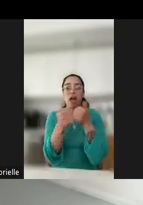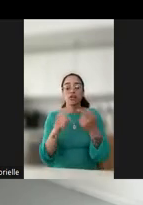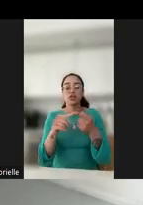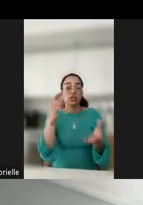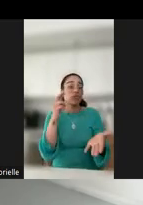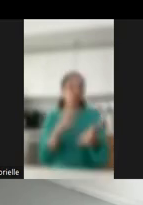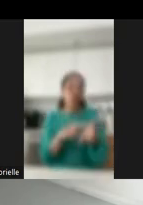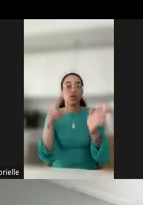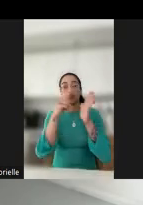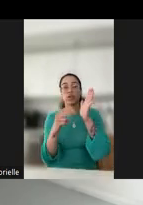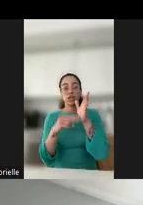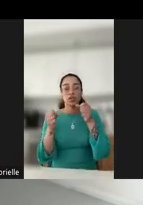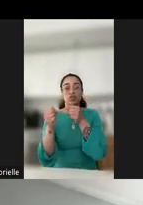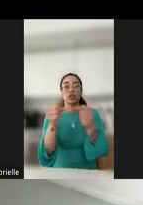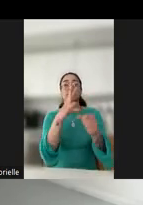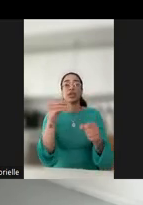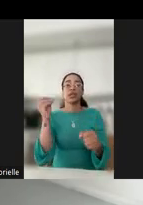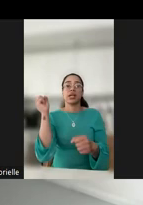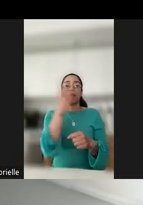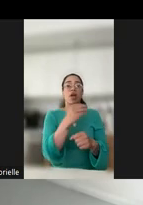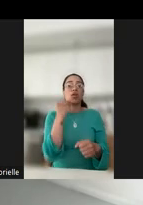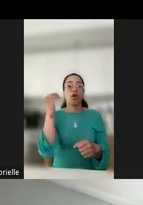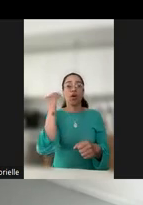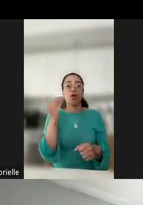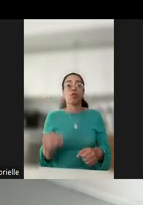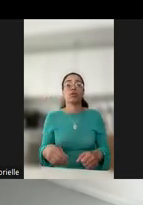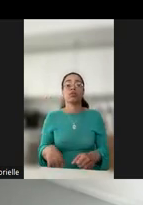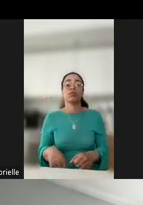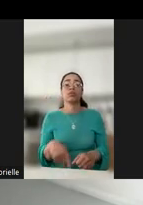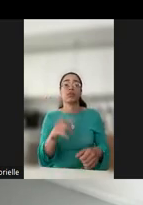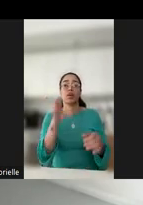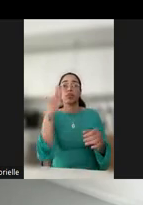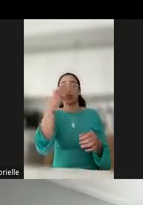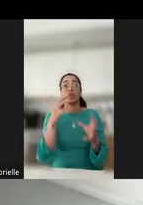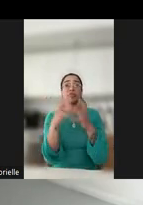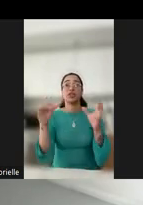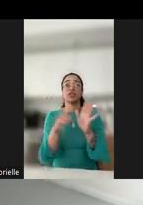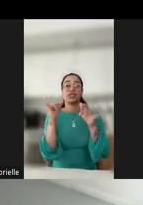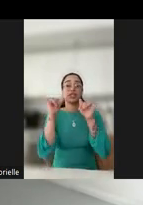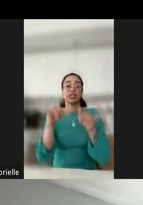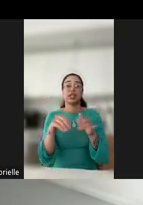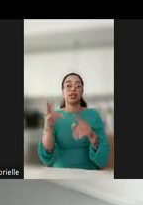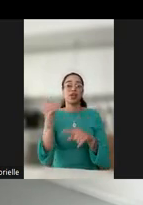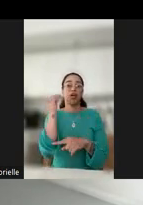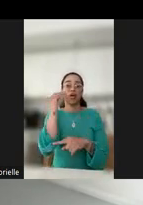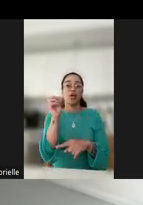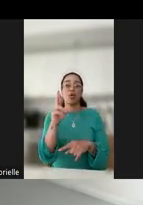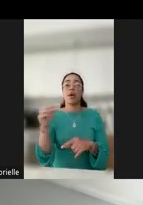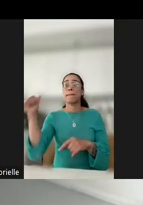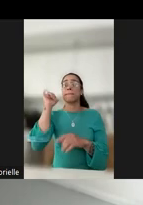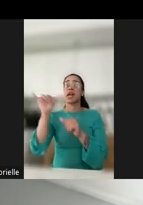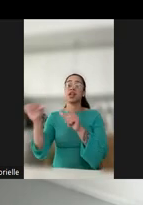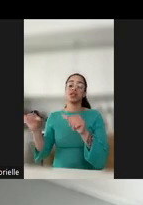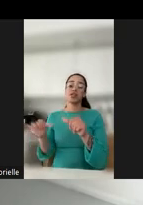read the street and get back home. And they pretty much stay their home or their backyard. That's where we have